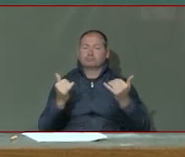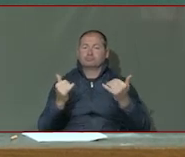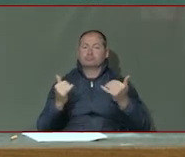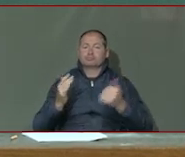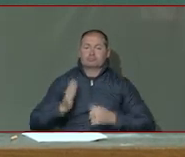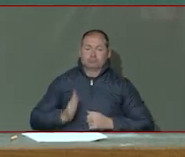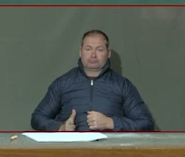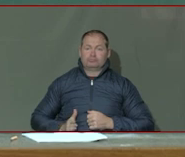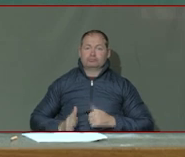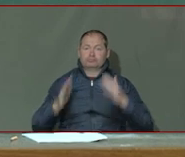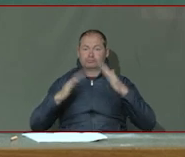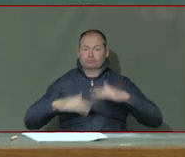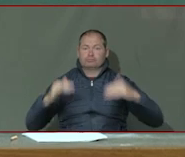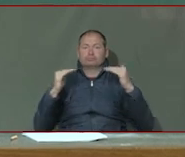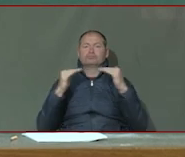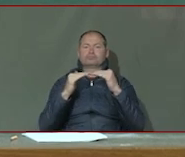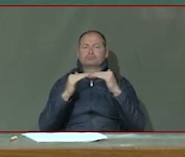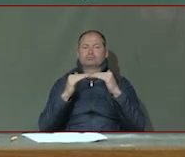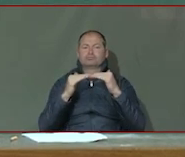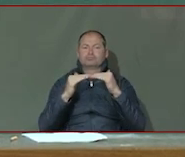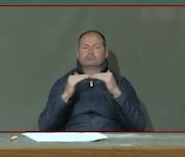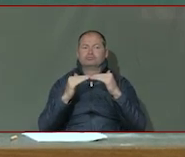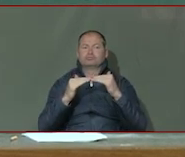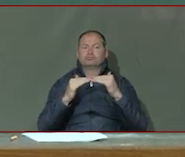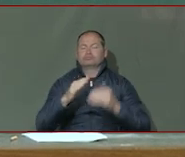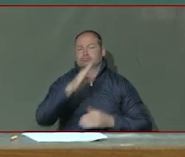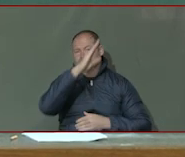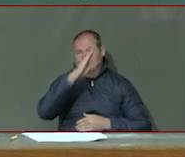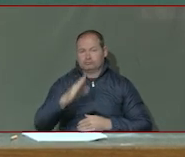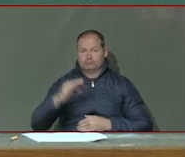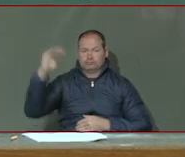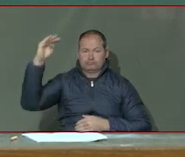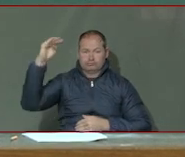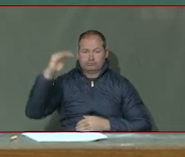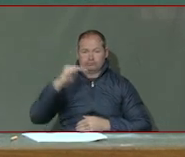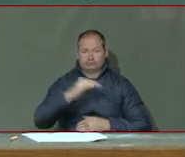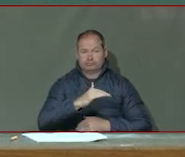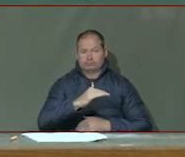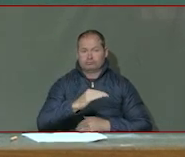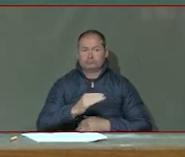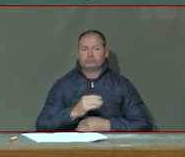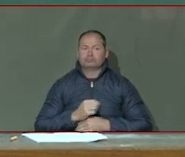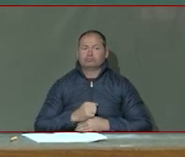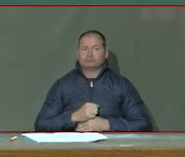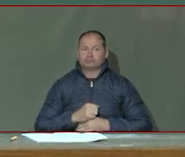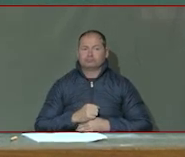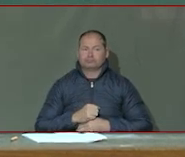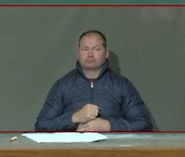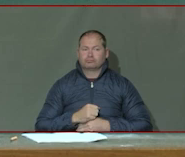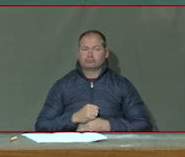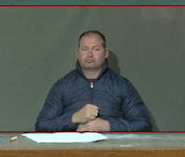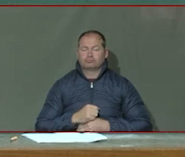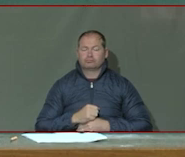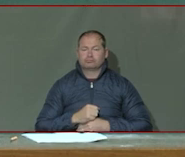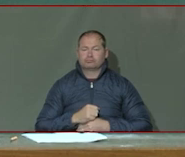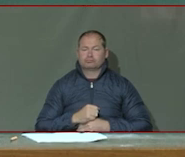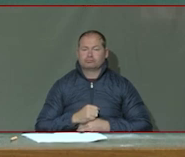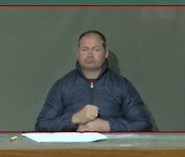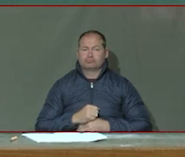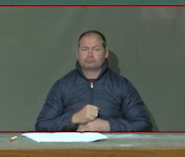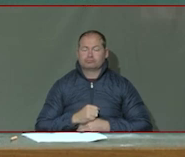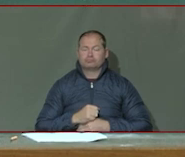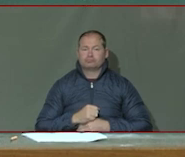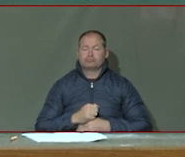equal. The diagonals will bisect each other at